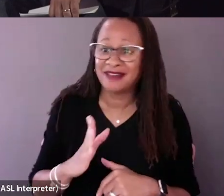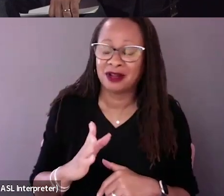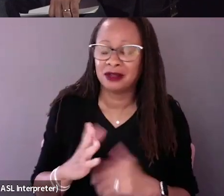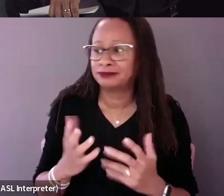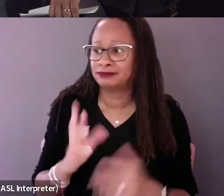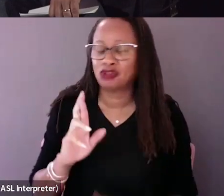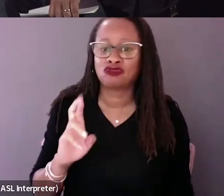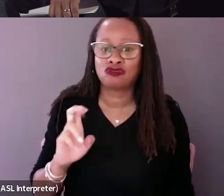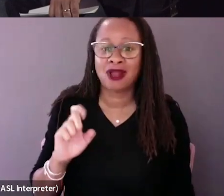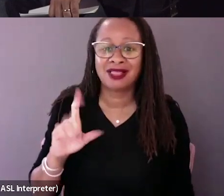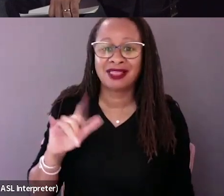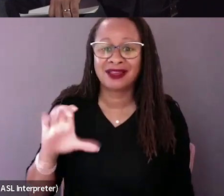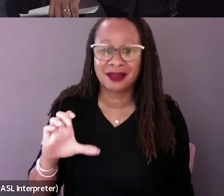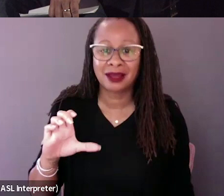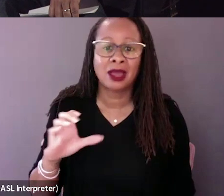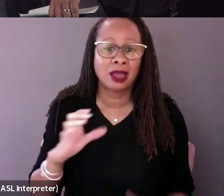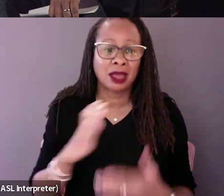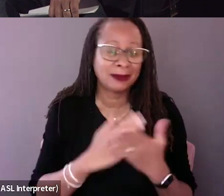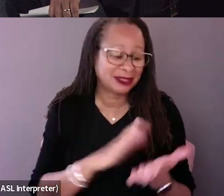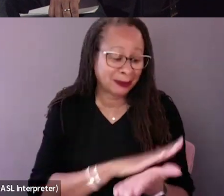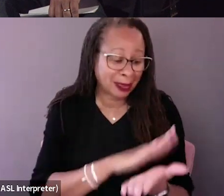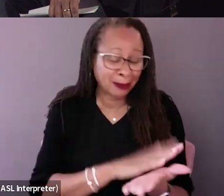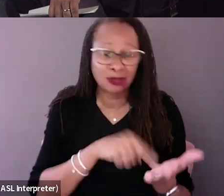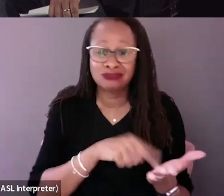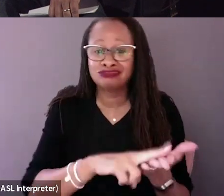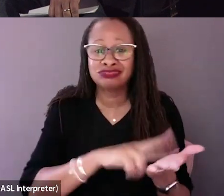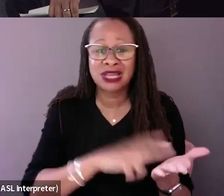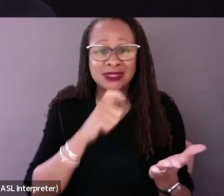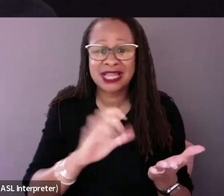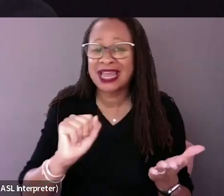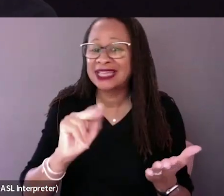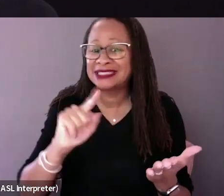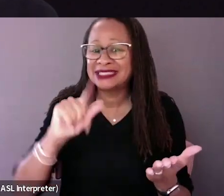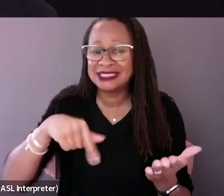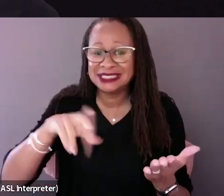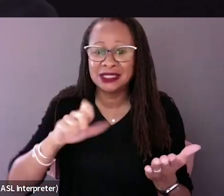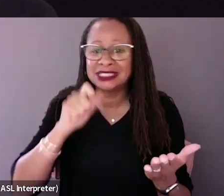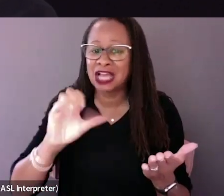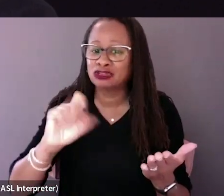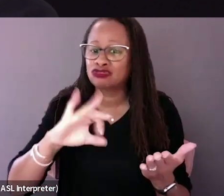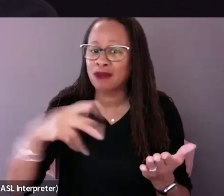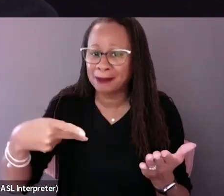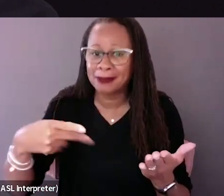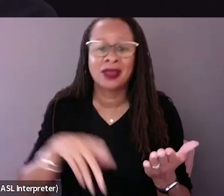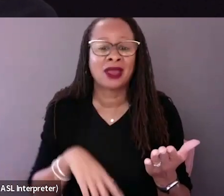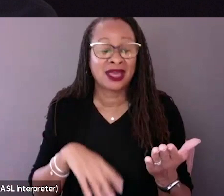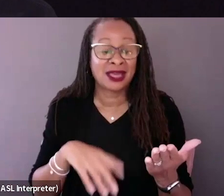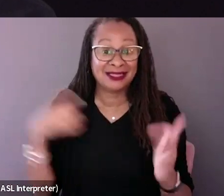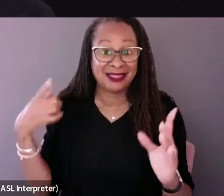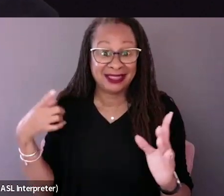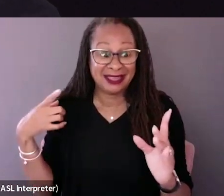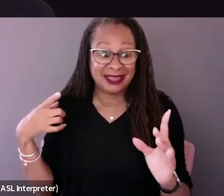of paper. This treaty was never an antique. It was never something to scrap. It was the intention that it was supposed to